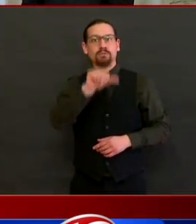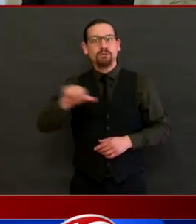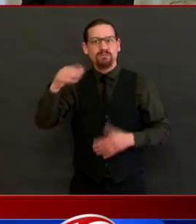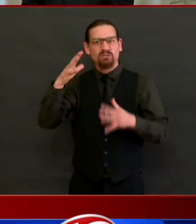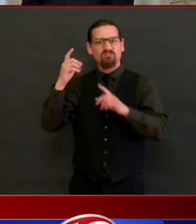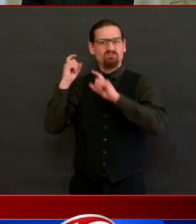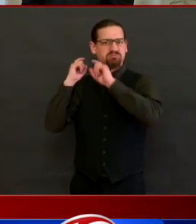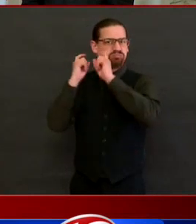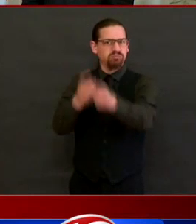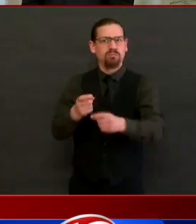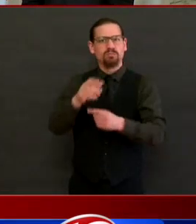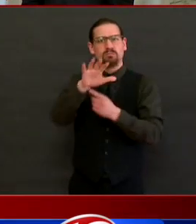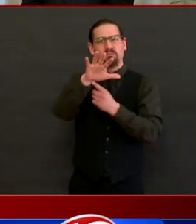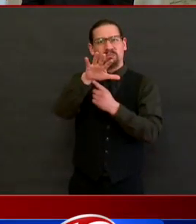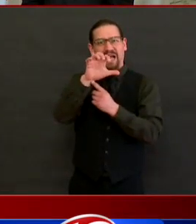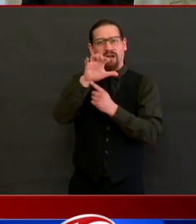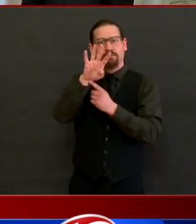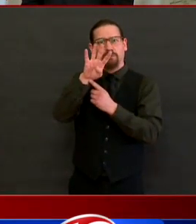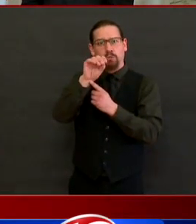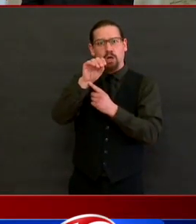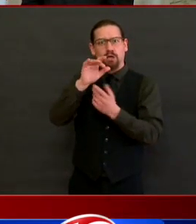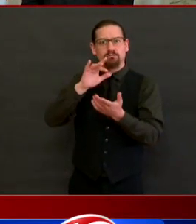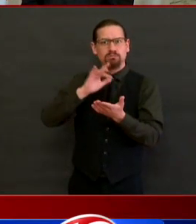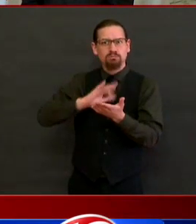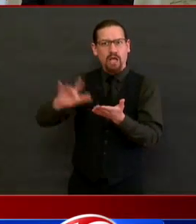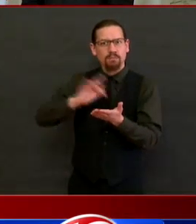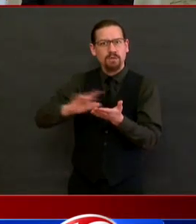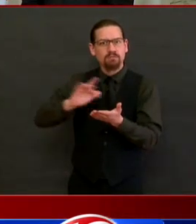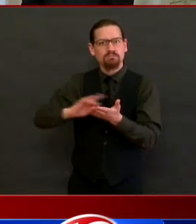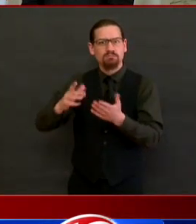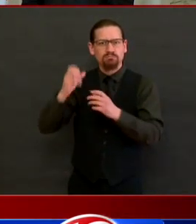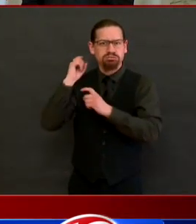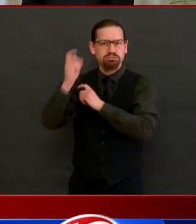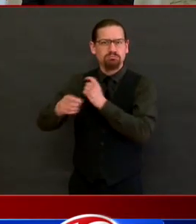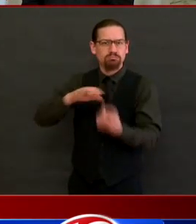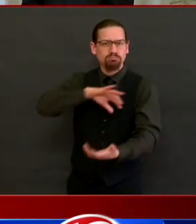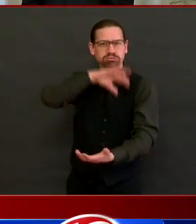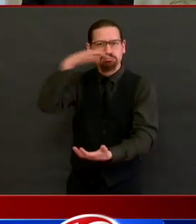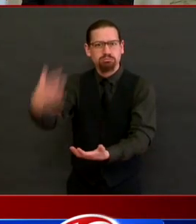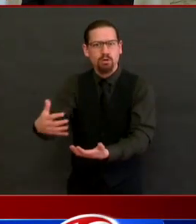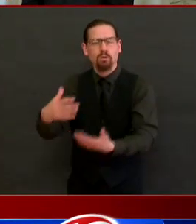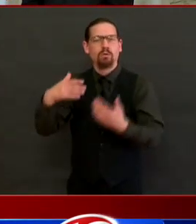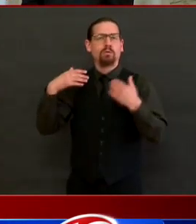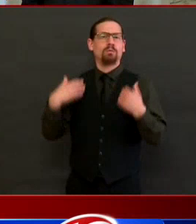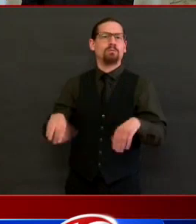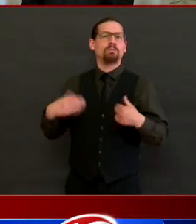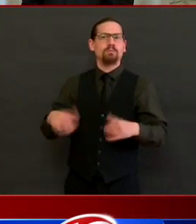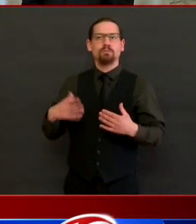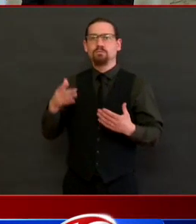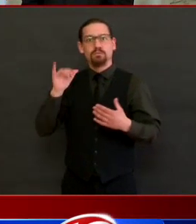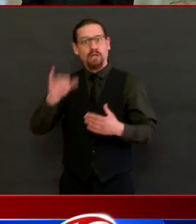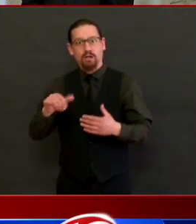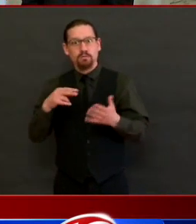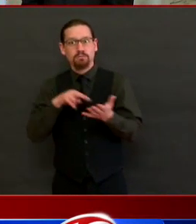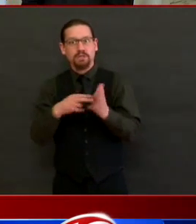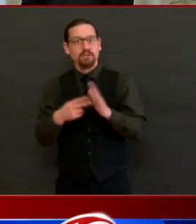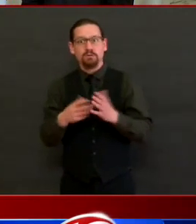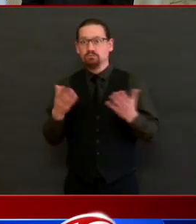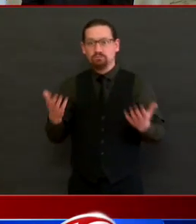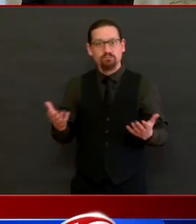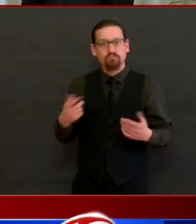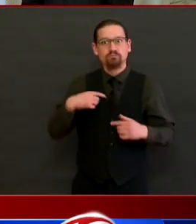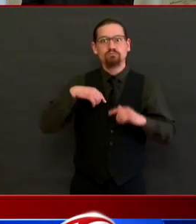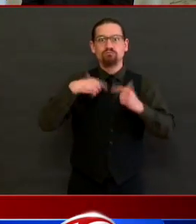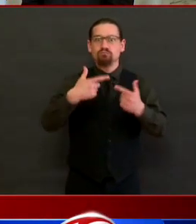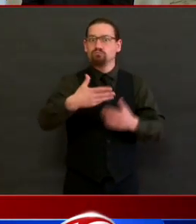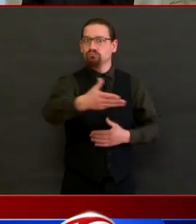thing. I would ask you, if you have an old iPad or a tablet or a phone